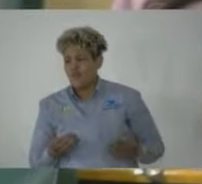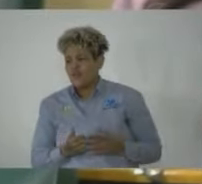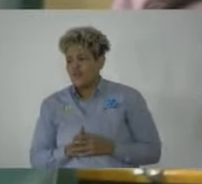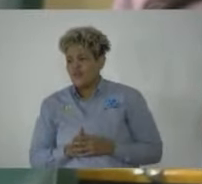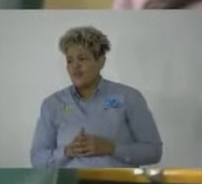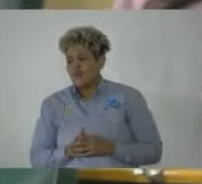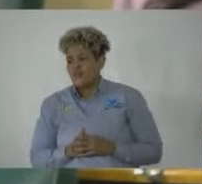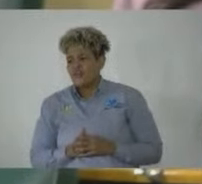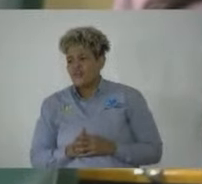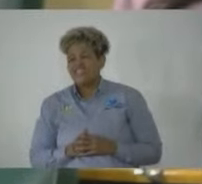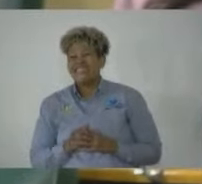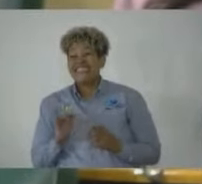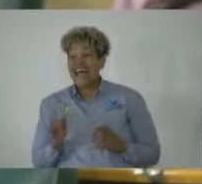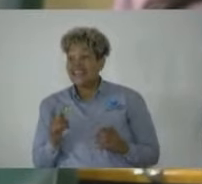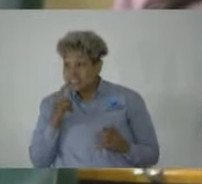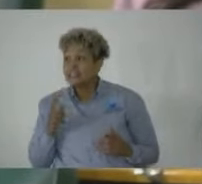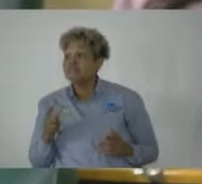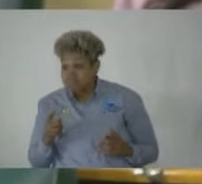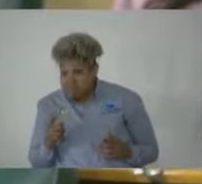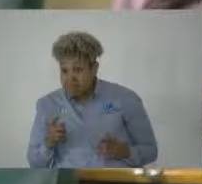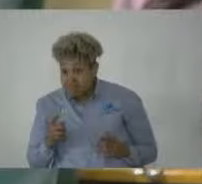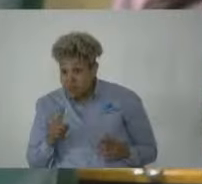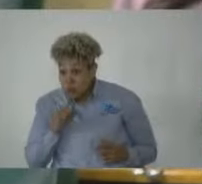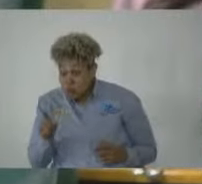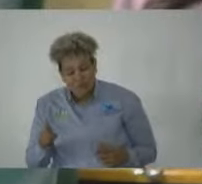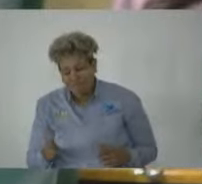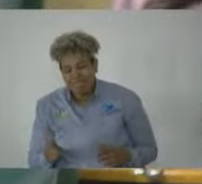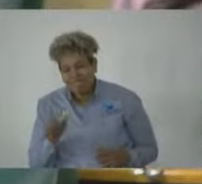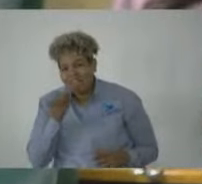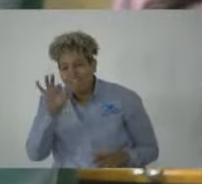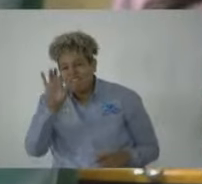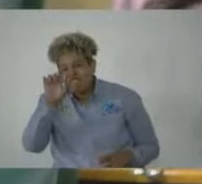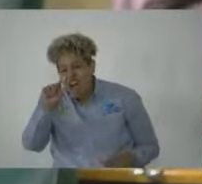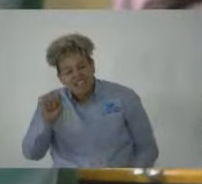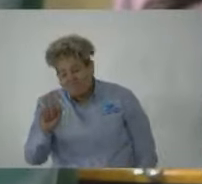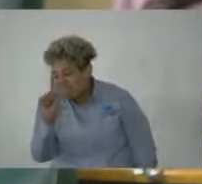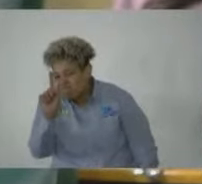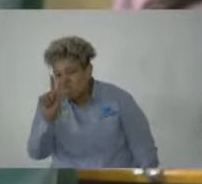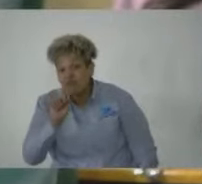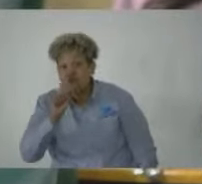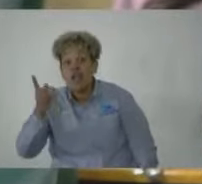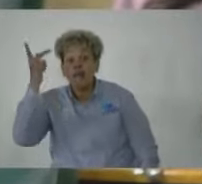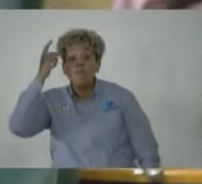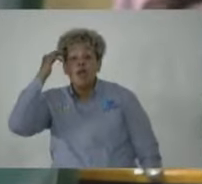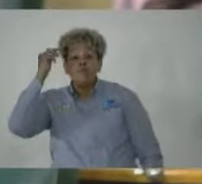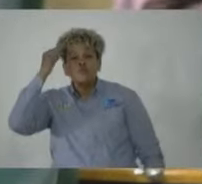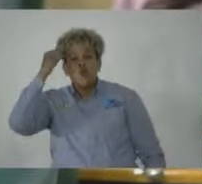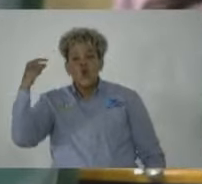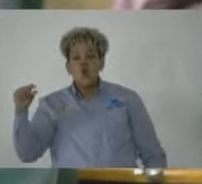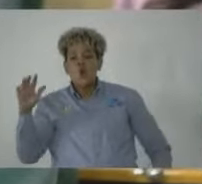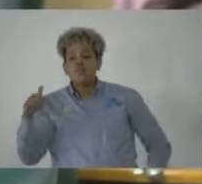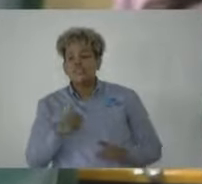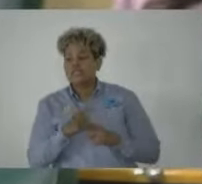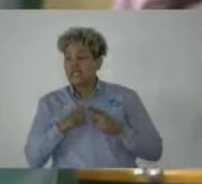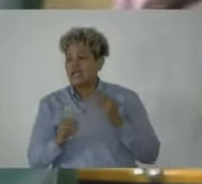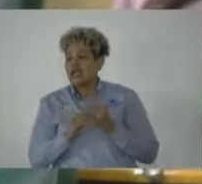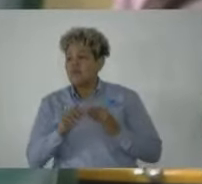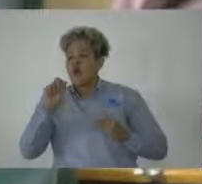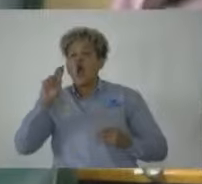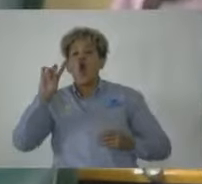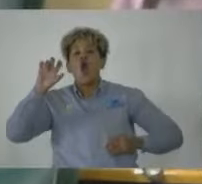that justifies a distortion of the facts. It was Prime Minister Bruce Golding and Audley